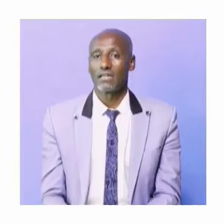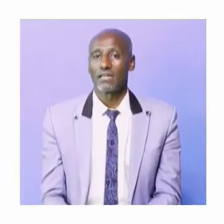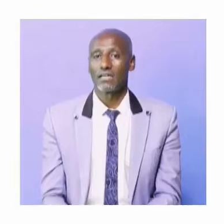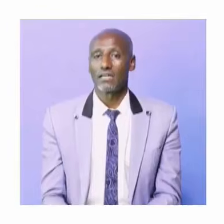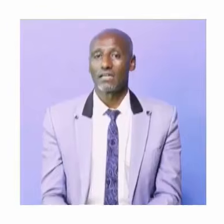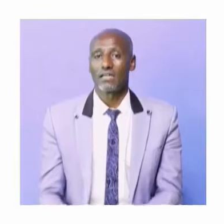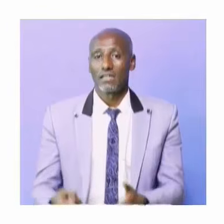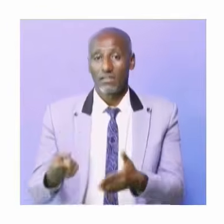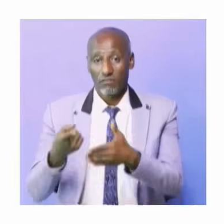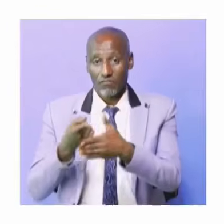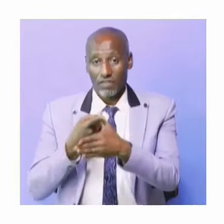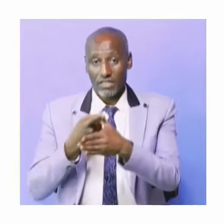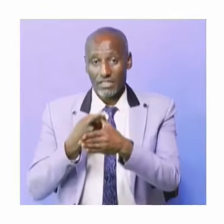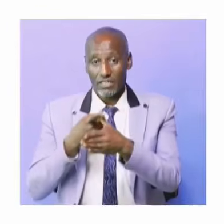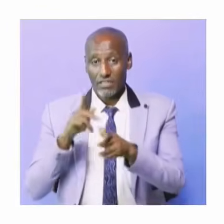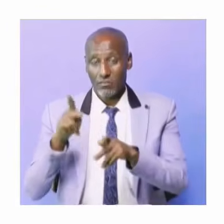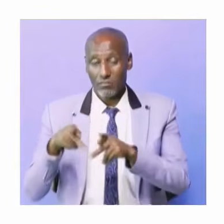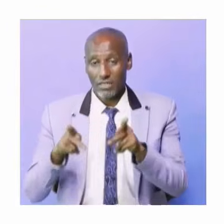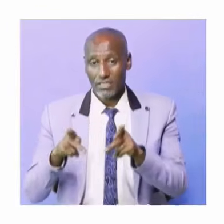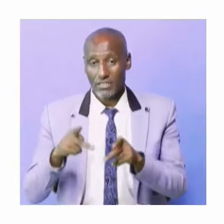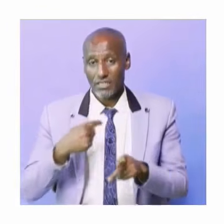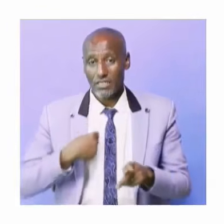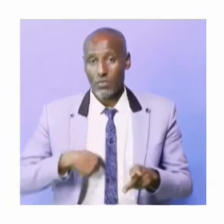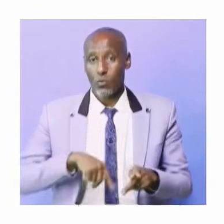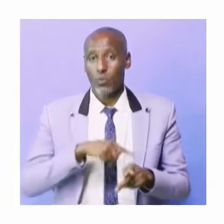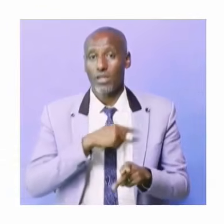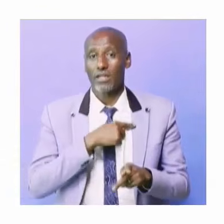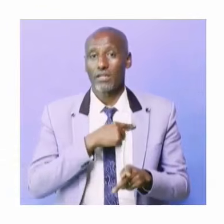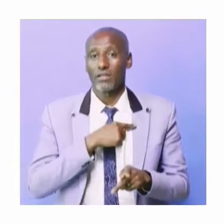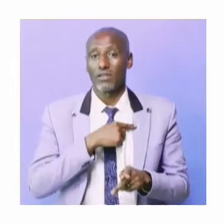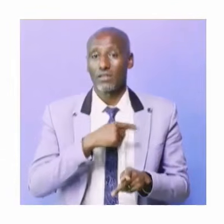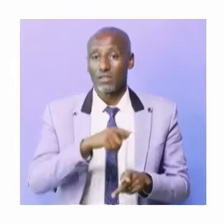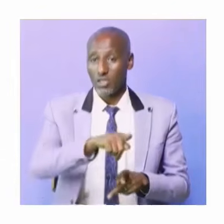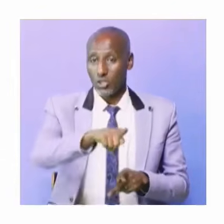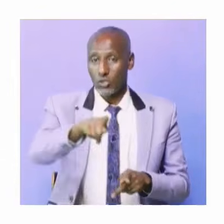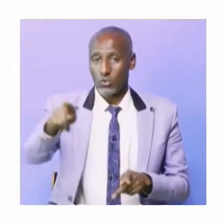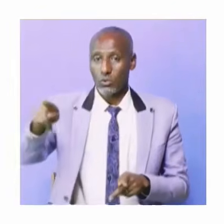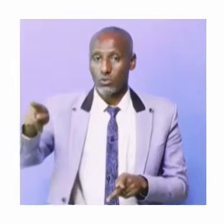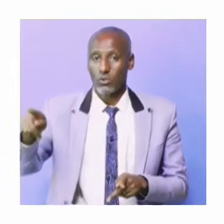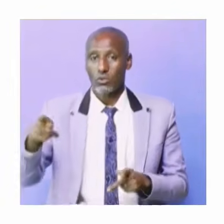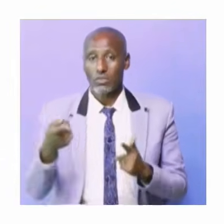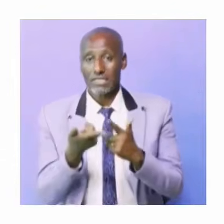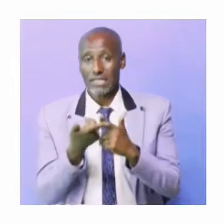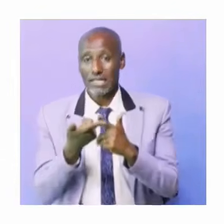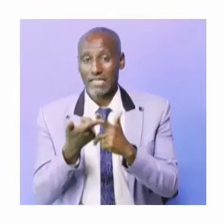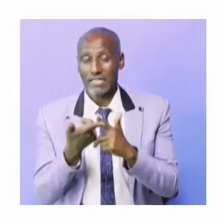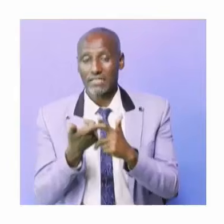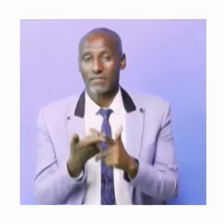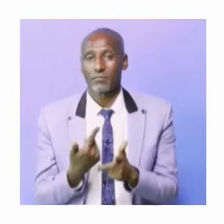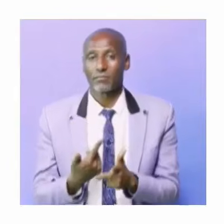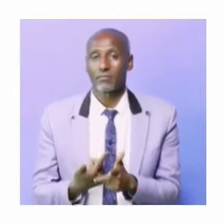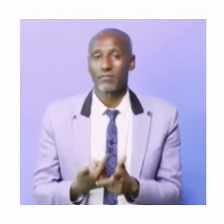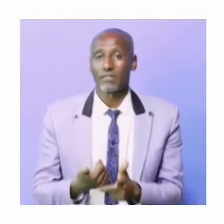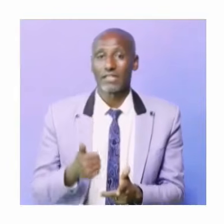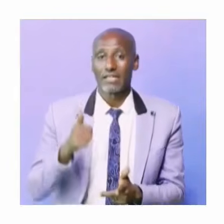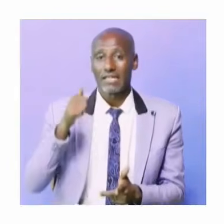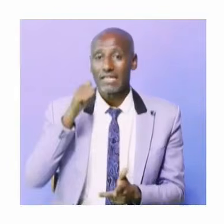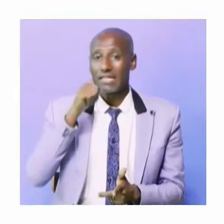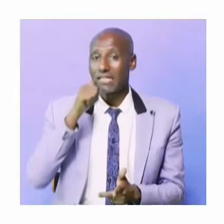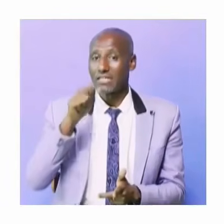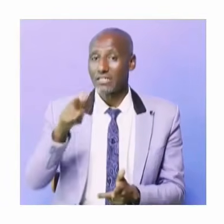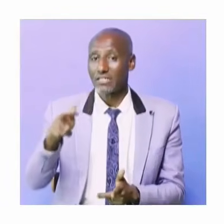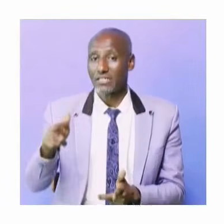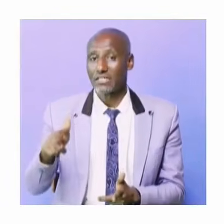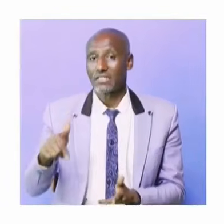first person, we again, okay? Then you, second person. Then she,